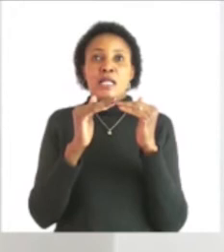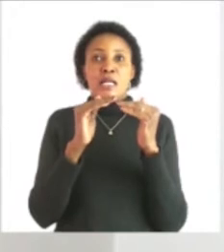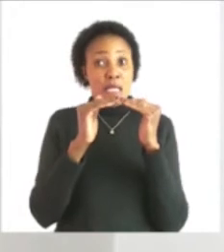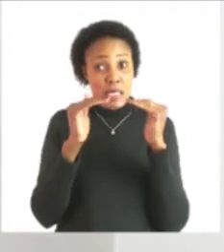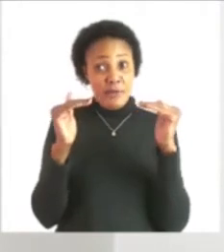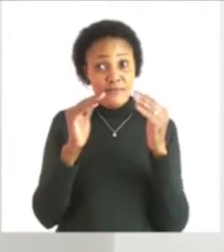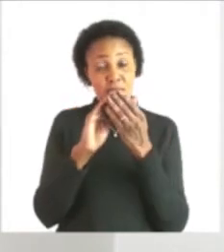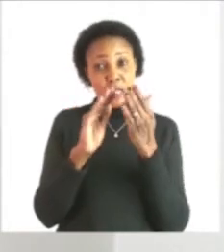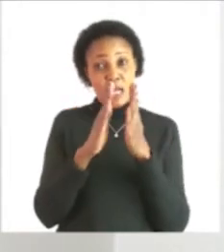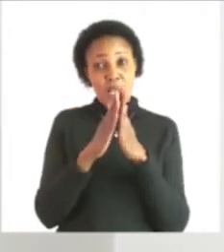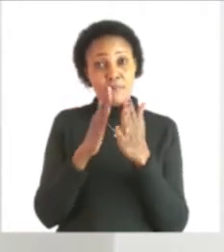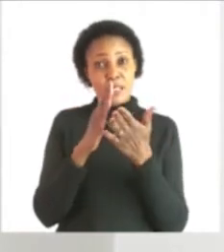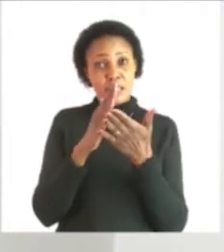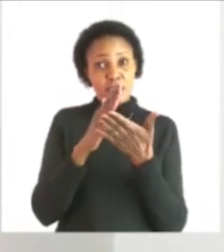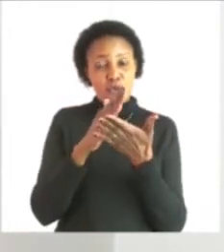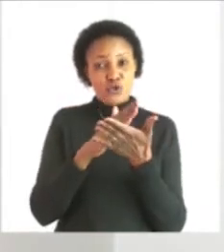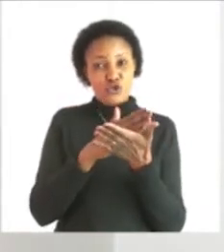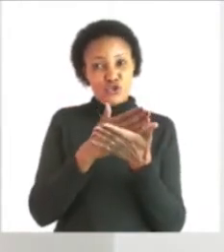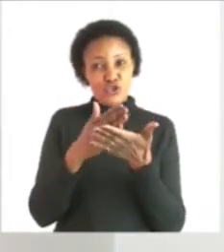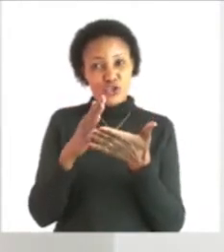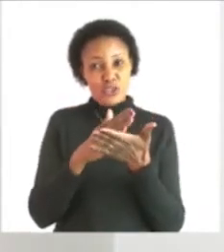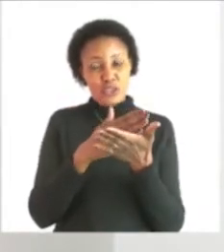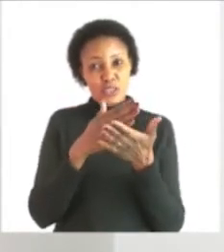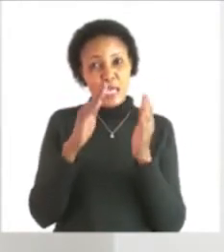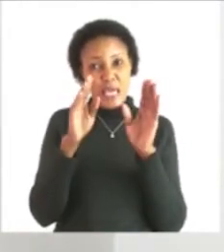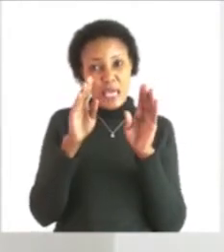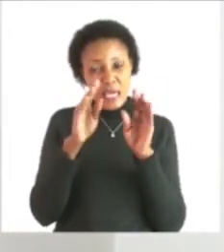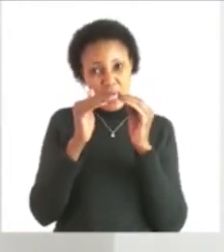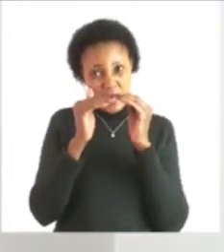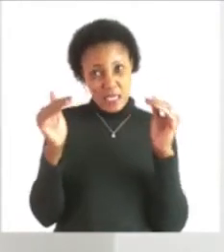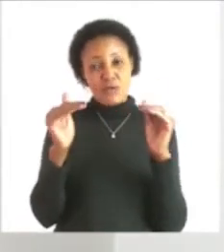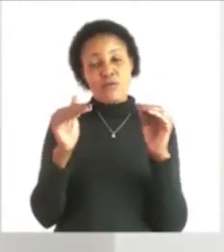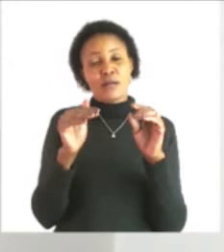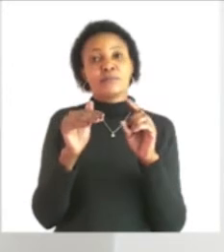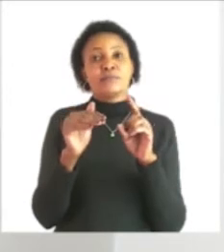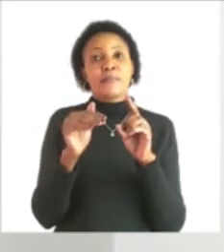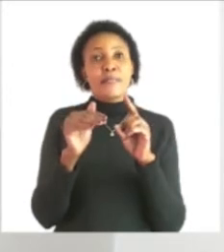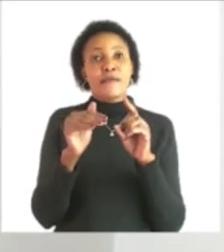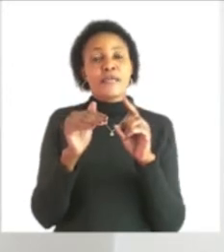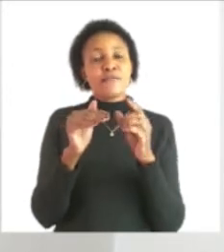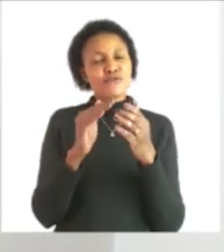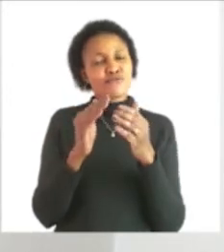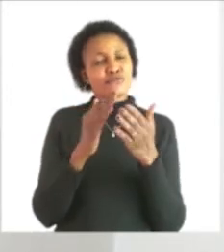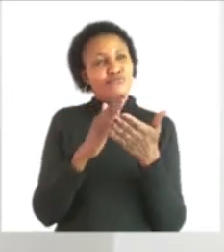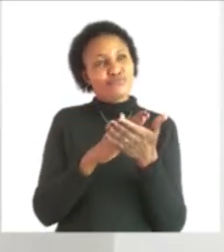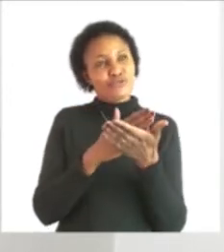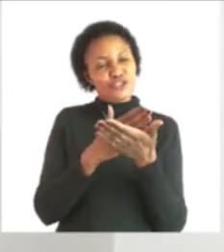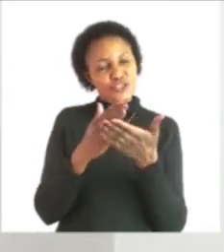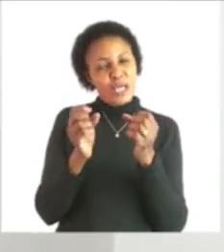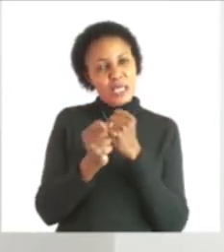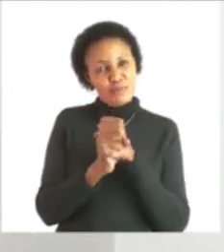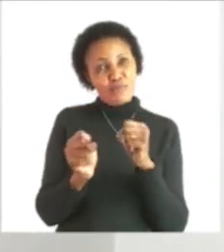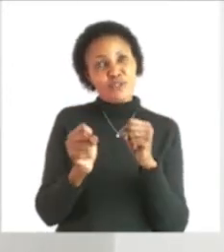amongst 2 people. But if you can't share, then it's an odd number. If you are 2 and you only have